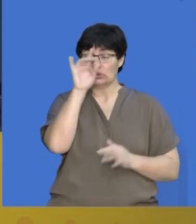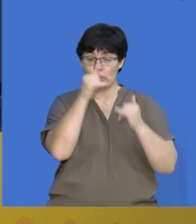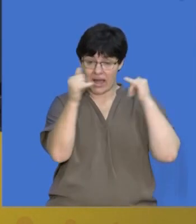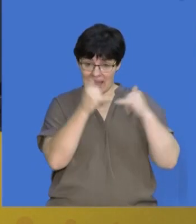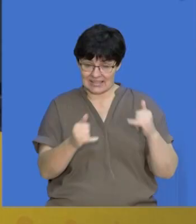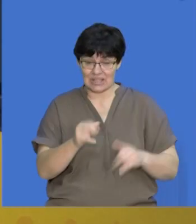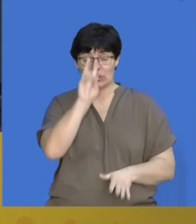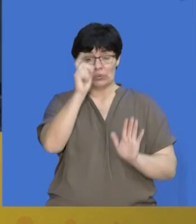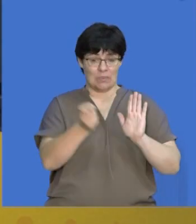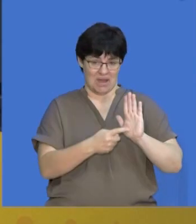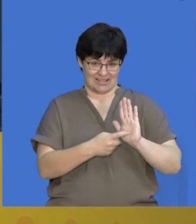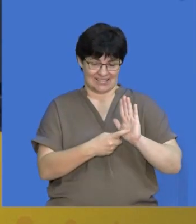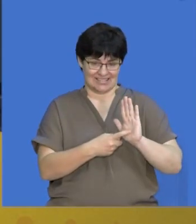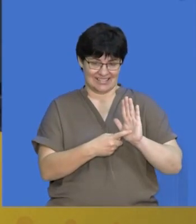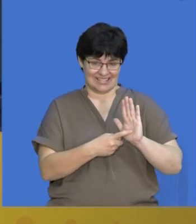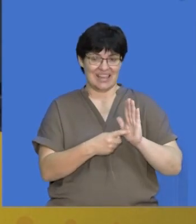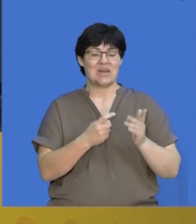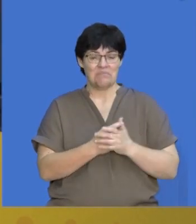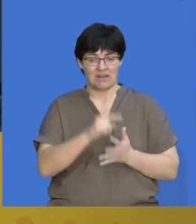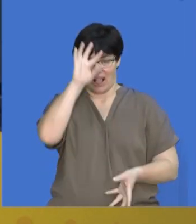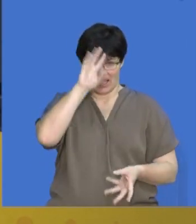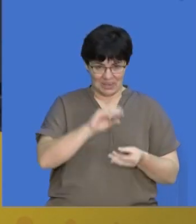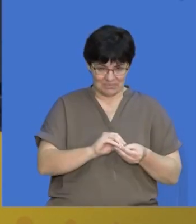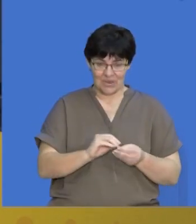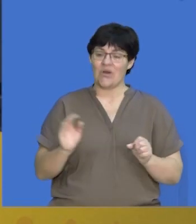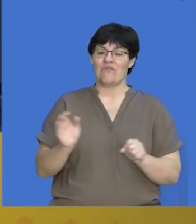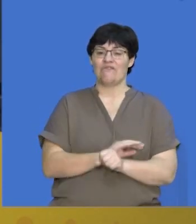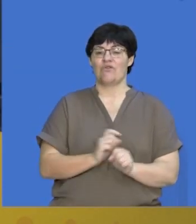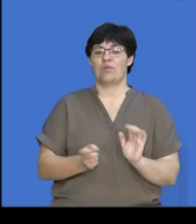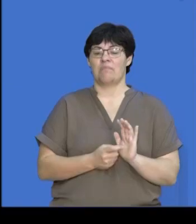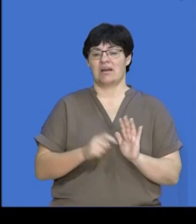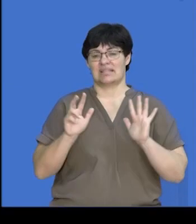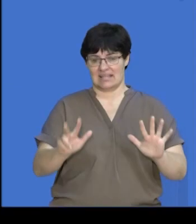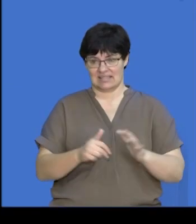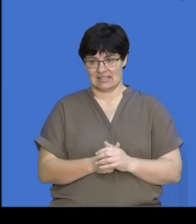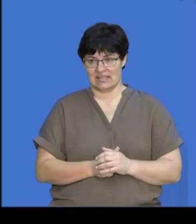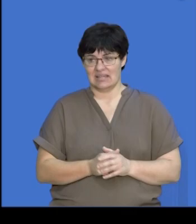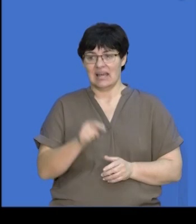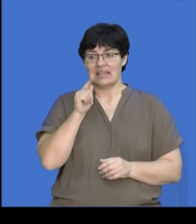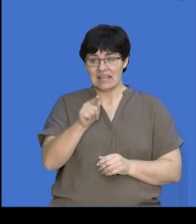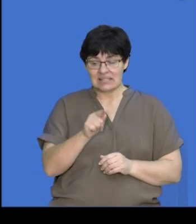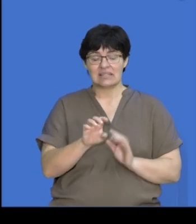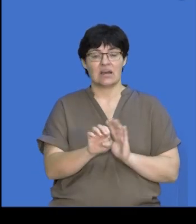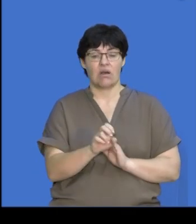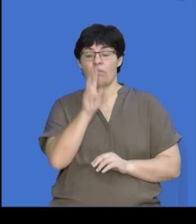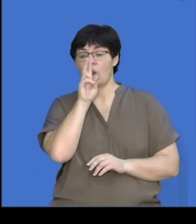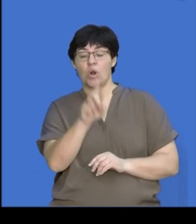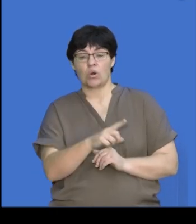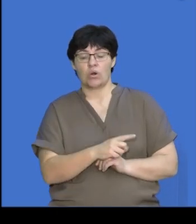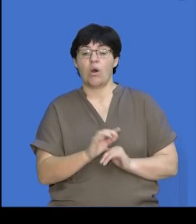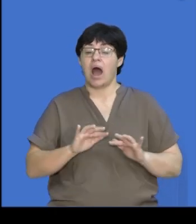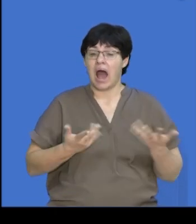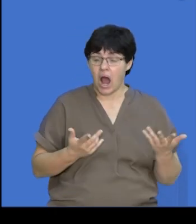4 constructive sentences that'll give you the full 8 marks. In this particular example, we looked at